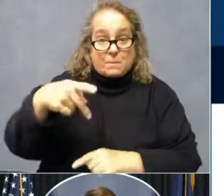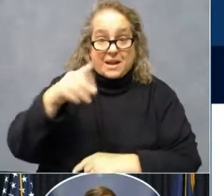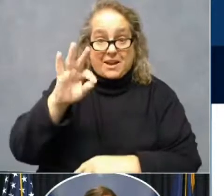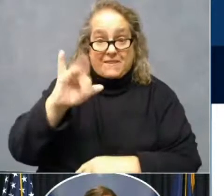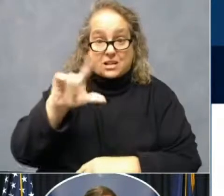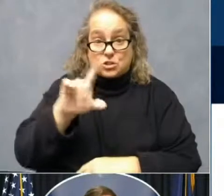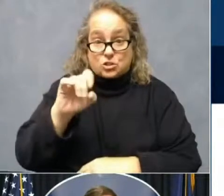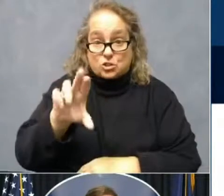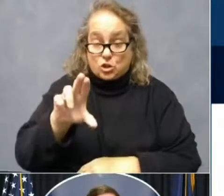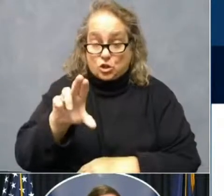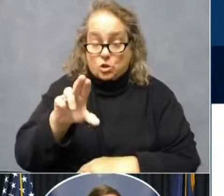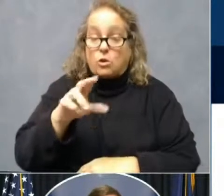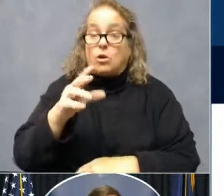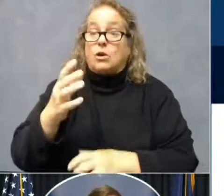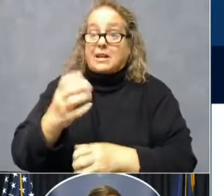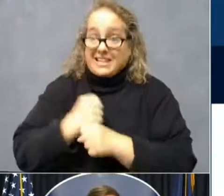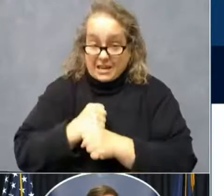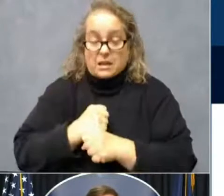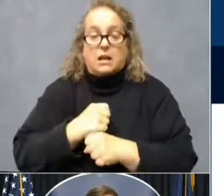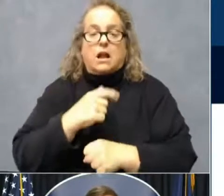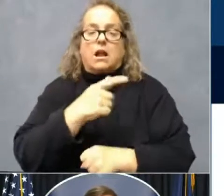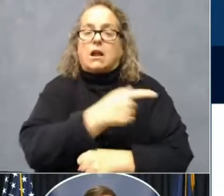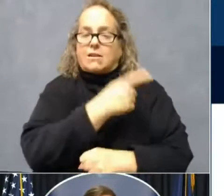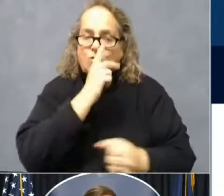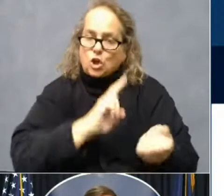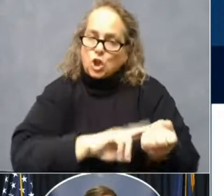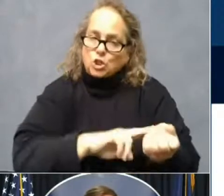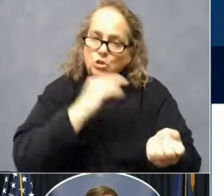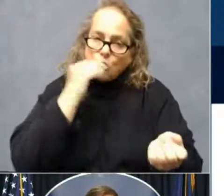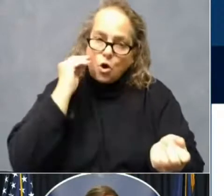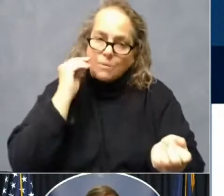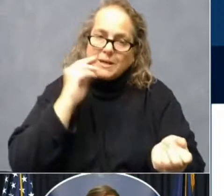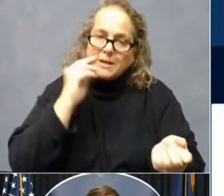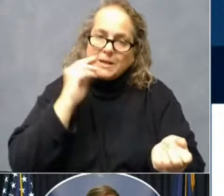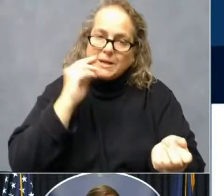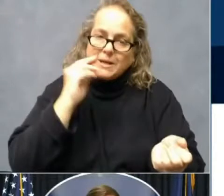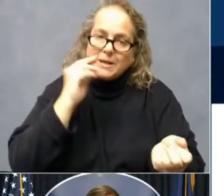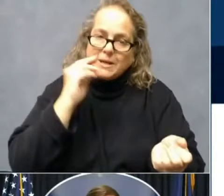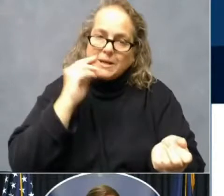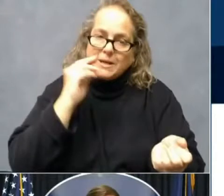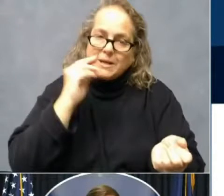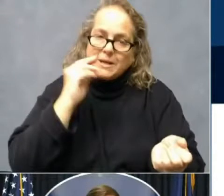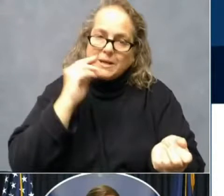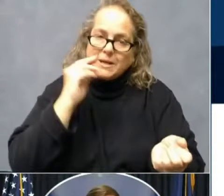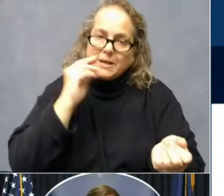that's where we have 66% of our deaths. CVS and Walgreens are doing that